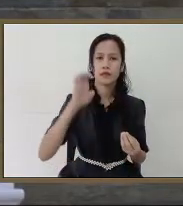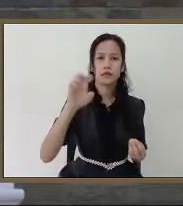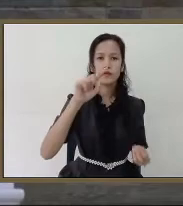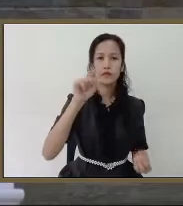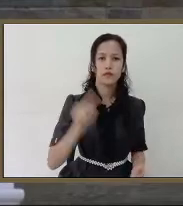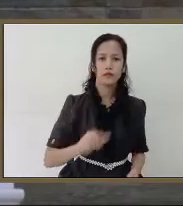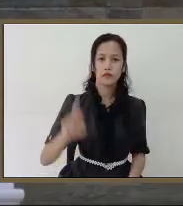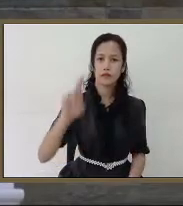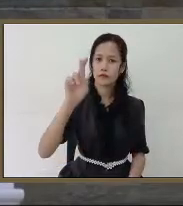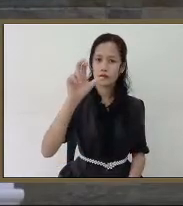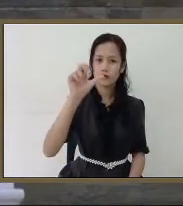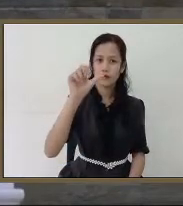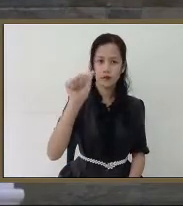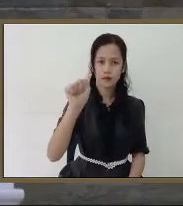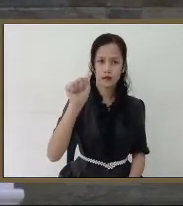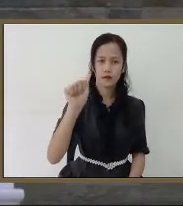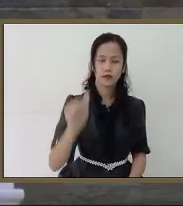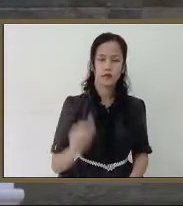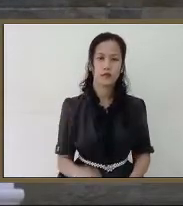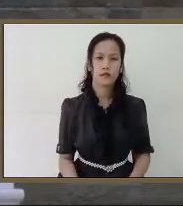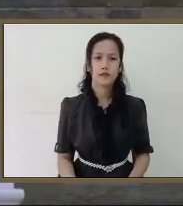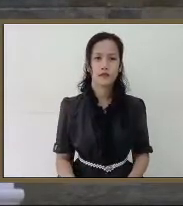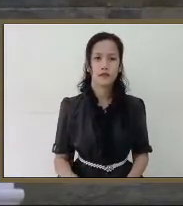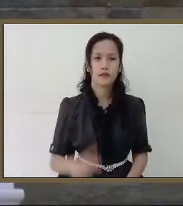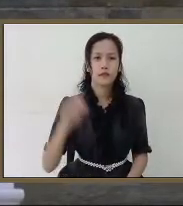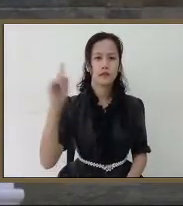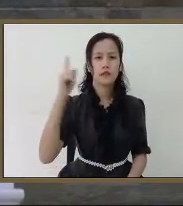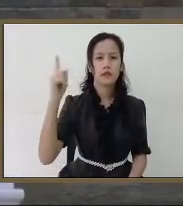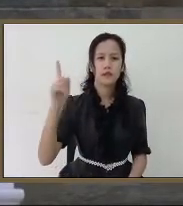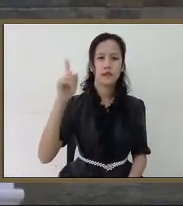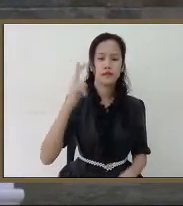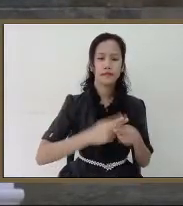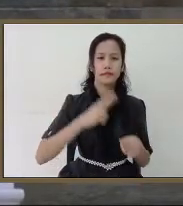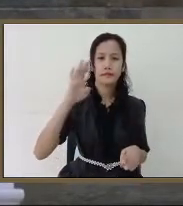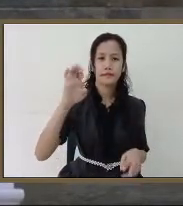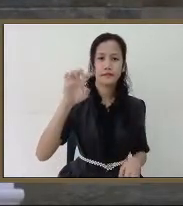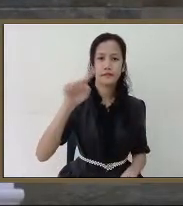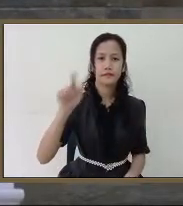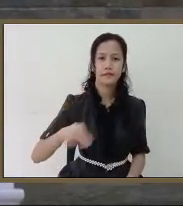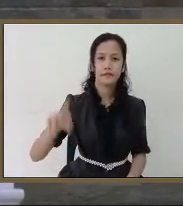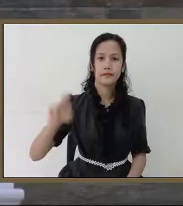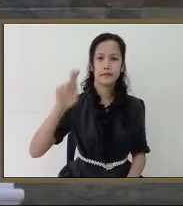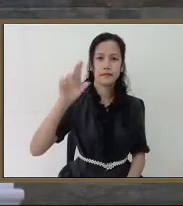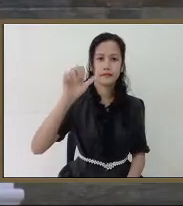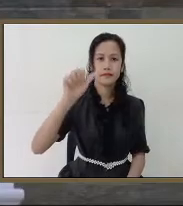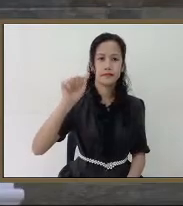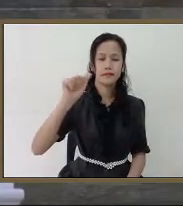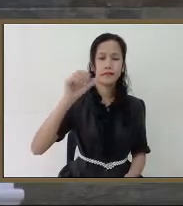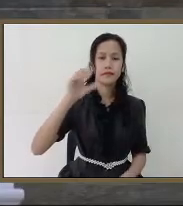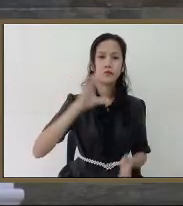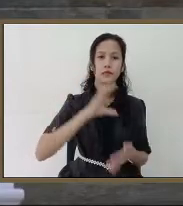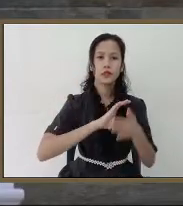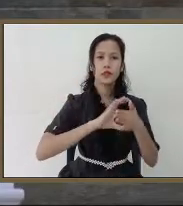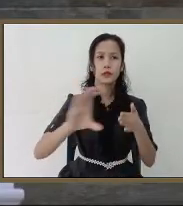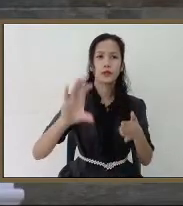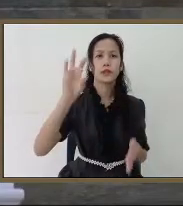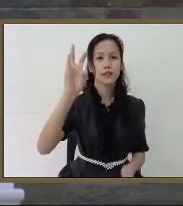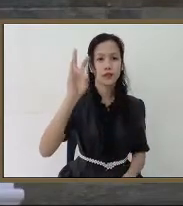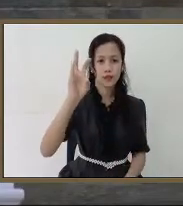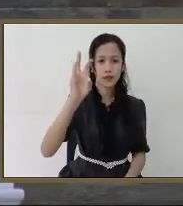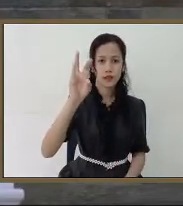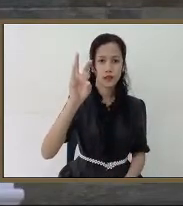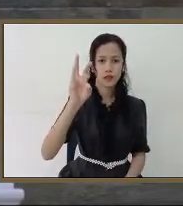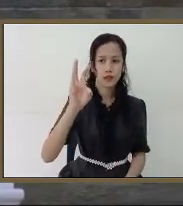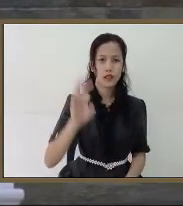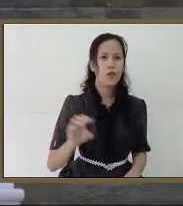inyo kanina, lumabas lang si Ezra sa Book of Ezra, chapter 7 na. Okay? Wala pa siya sa mga